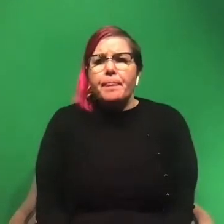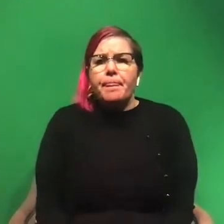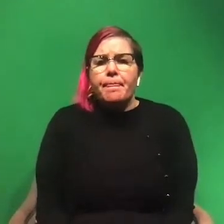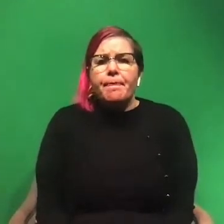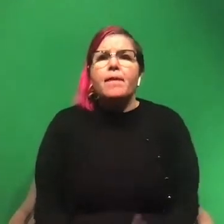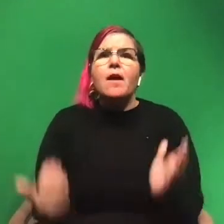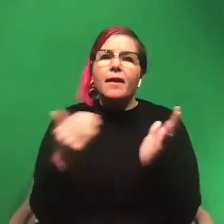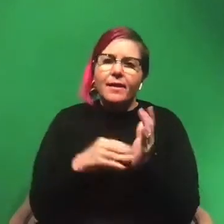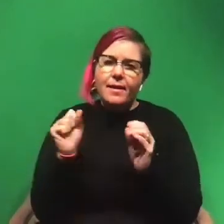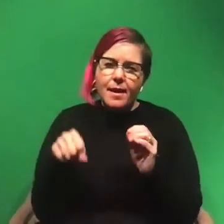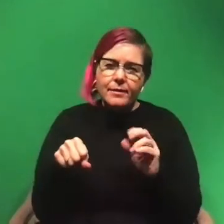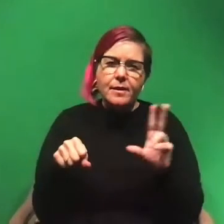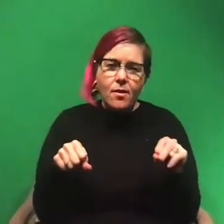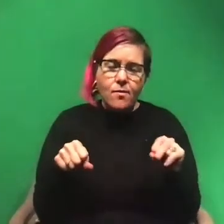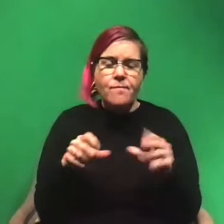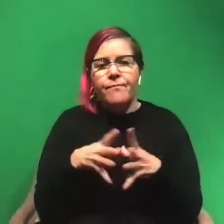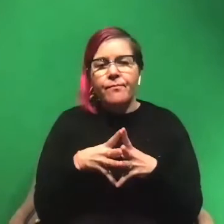again, yes or no.